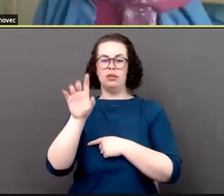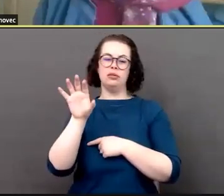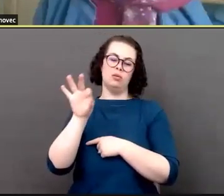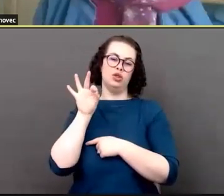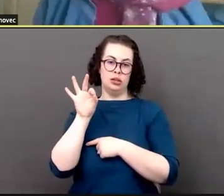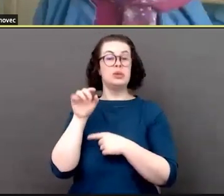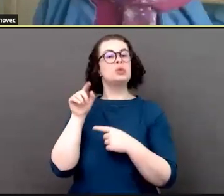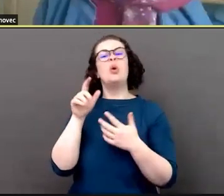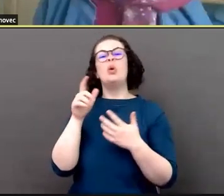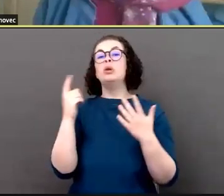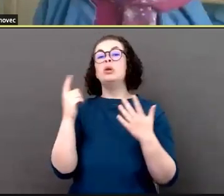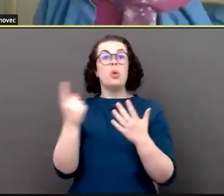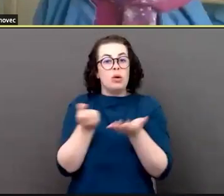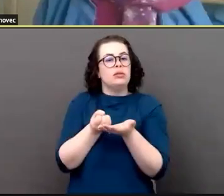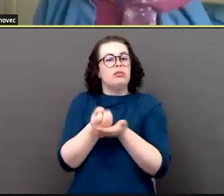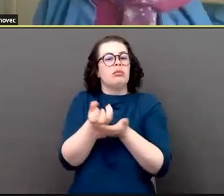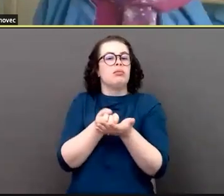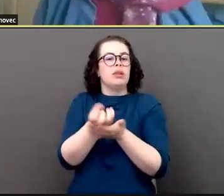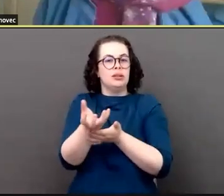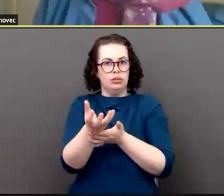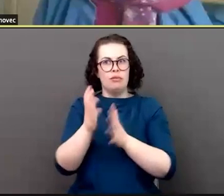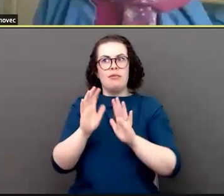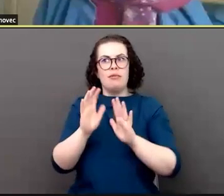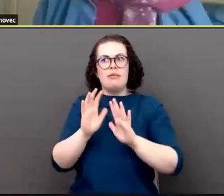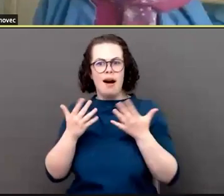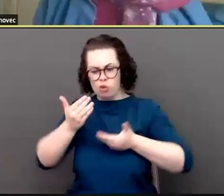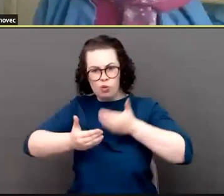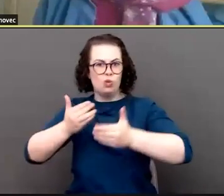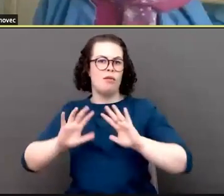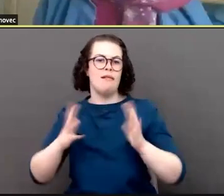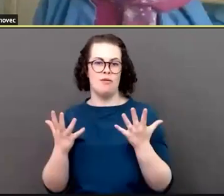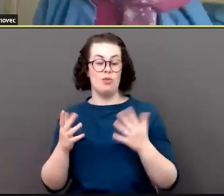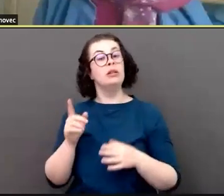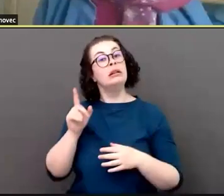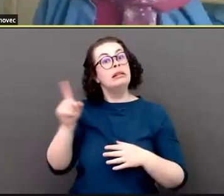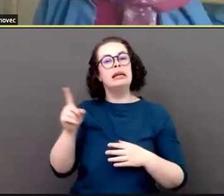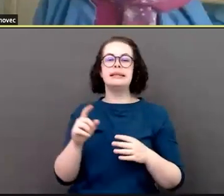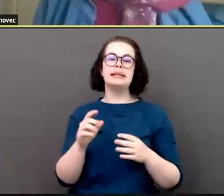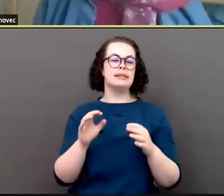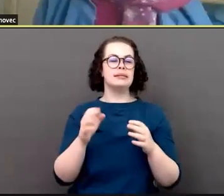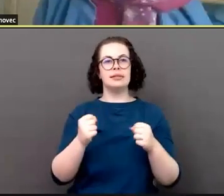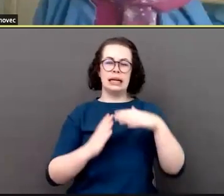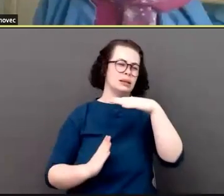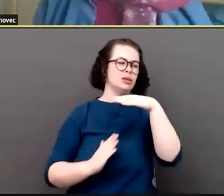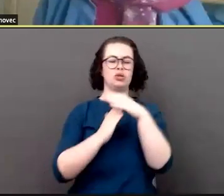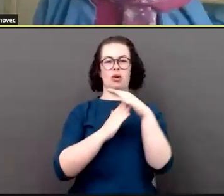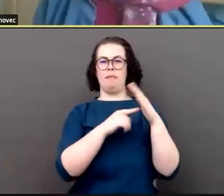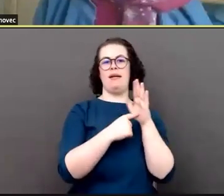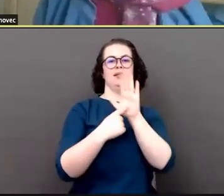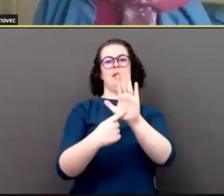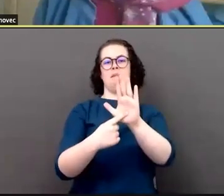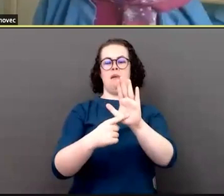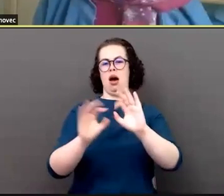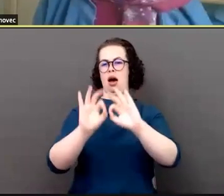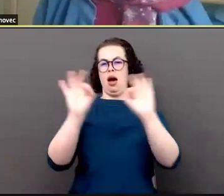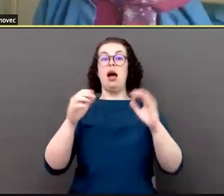content only. It refers to state-of-the-art examples derived from other standards.